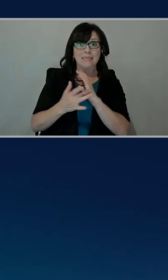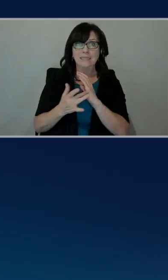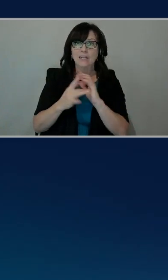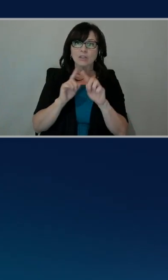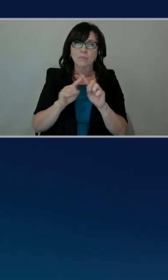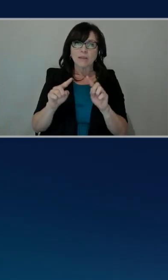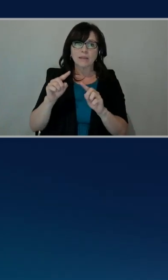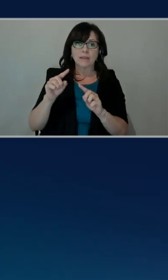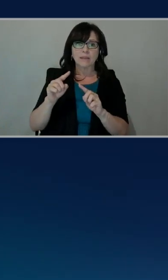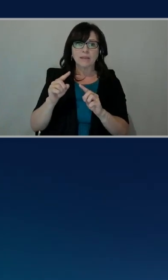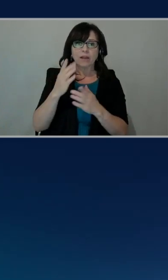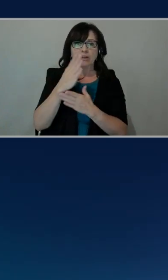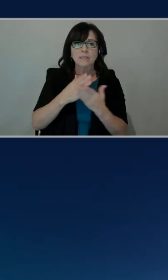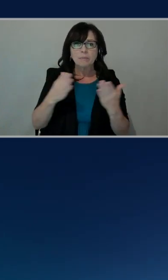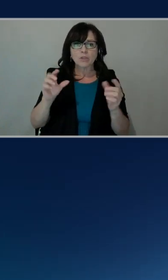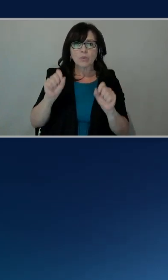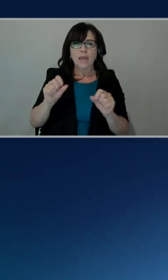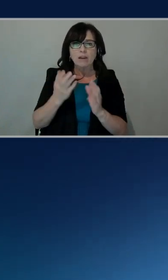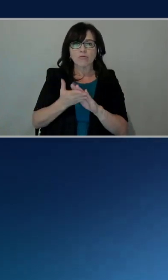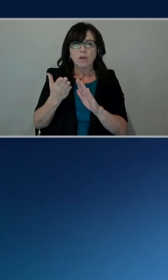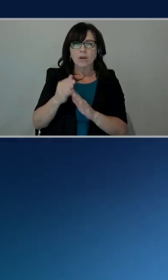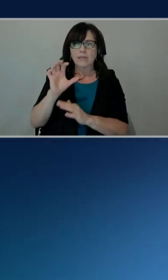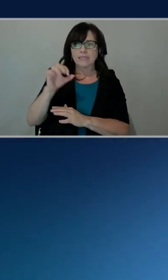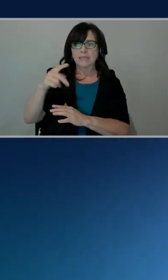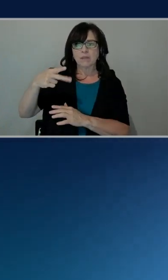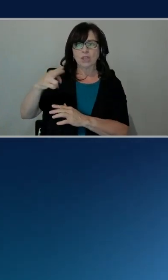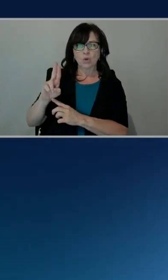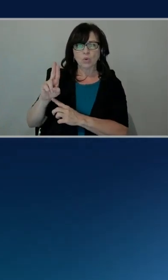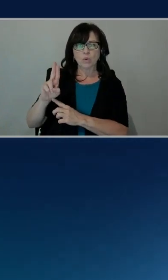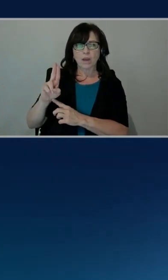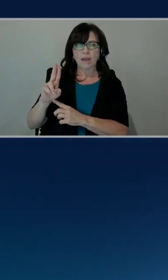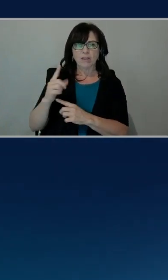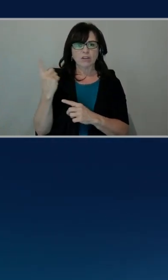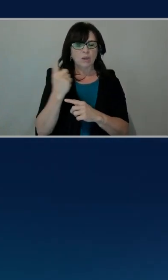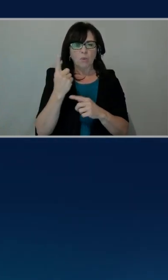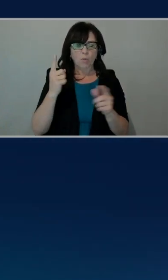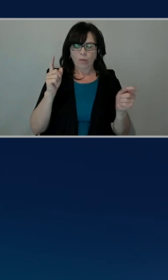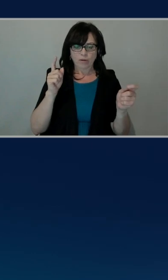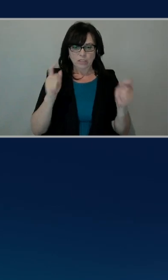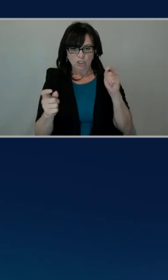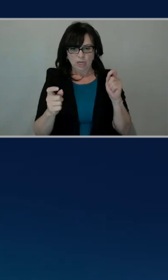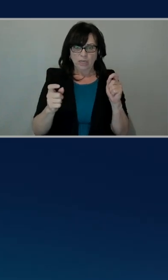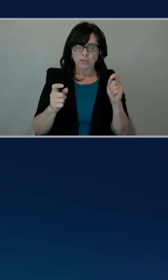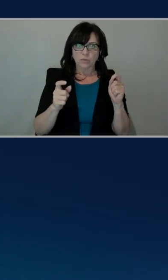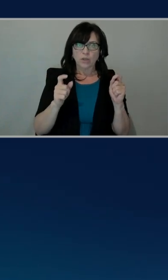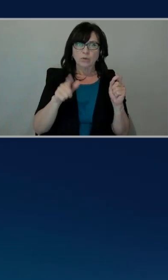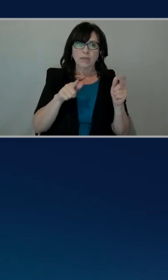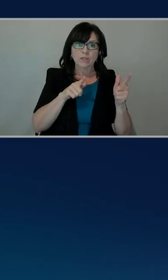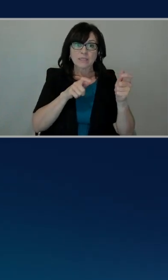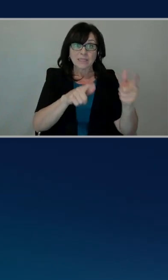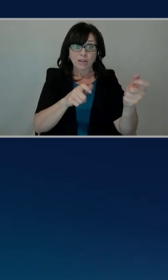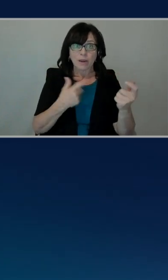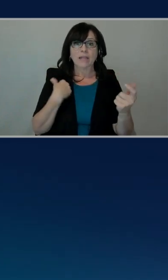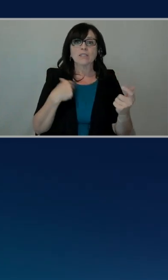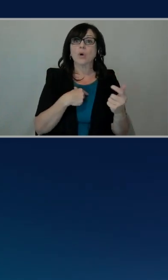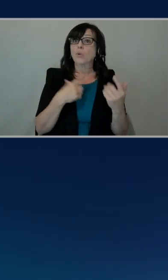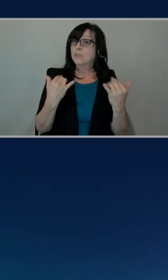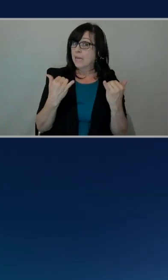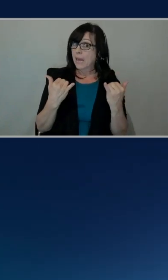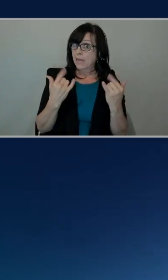can run on a CPU, and then there's probably a bit of overlap in the middle, and then there's a tipping point where you absolutely need accelerators. So what we want to do today